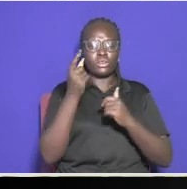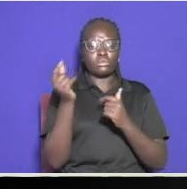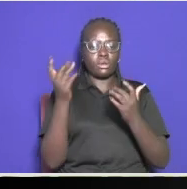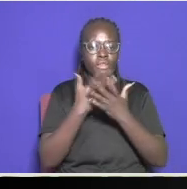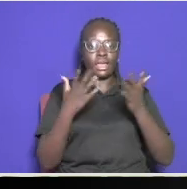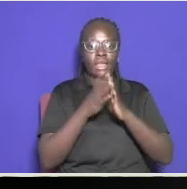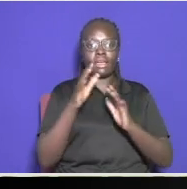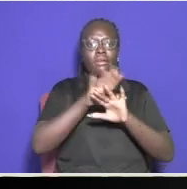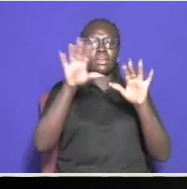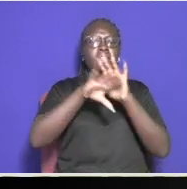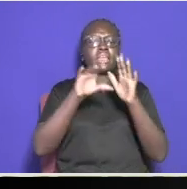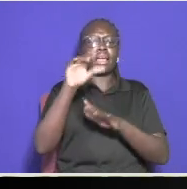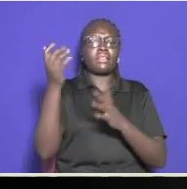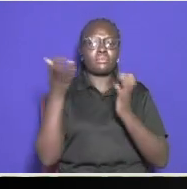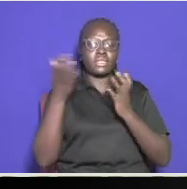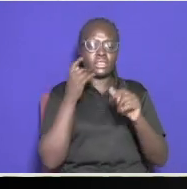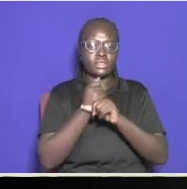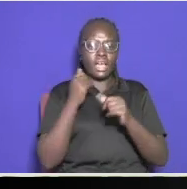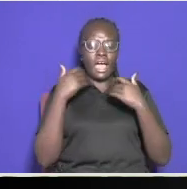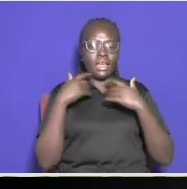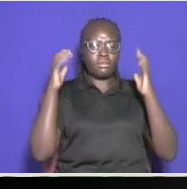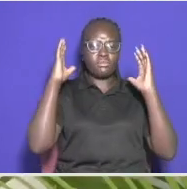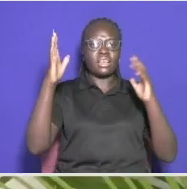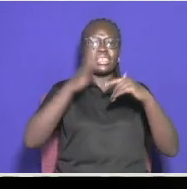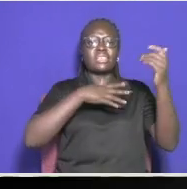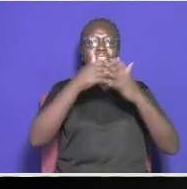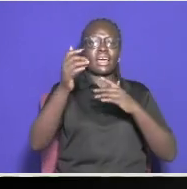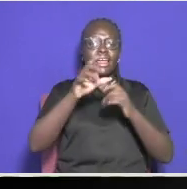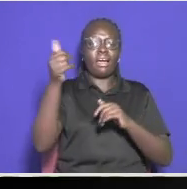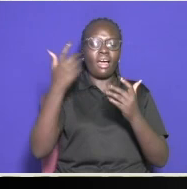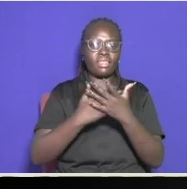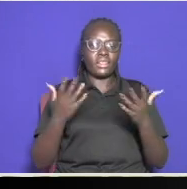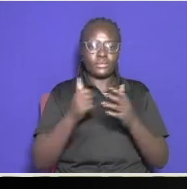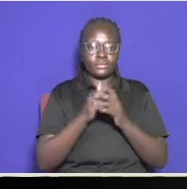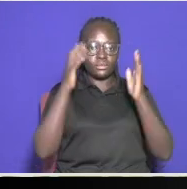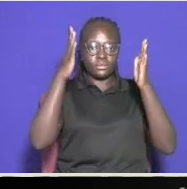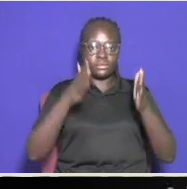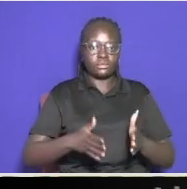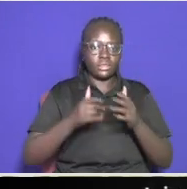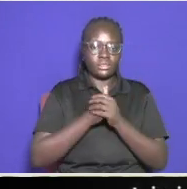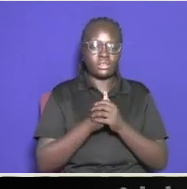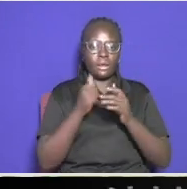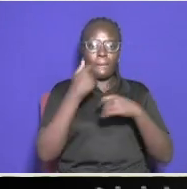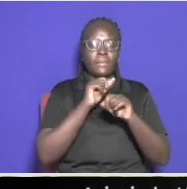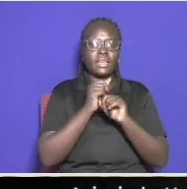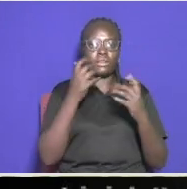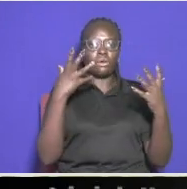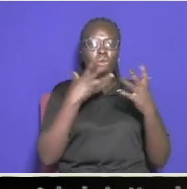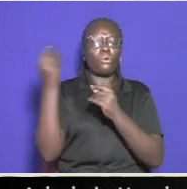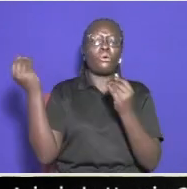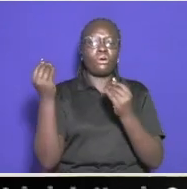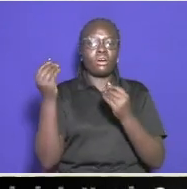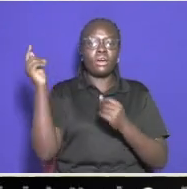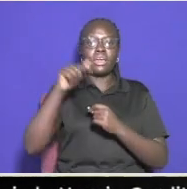other business. So we had put up a big signage and all this kind of thing, so somebody made it disappear. You come in the morning